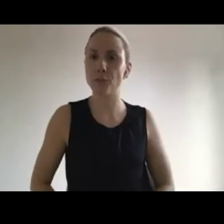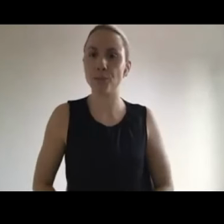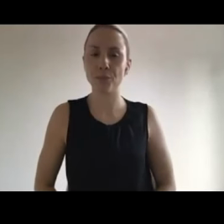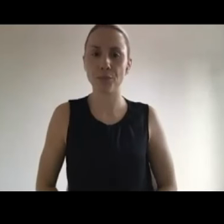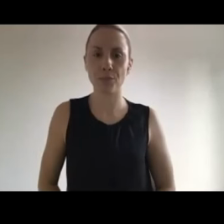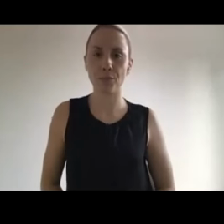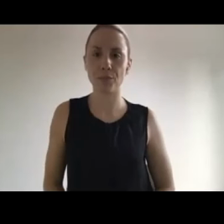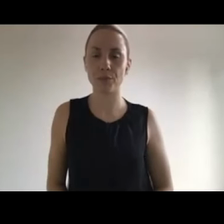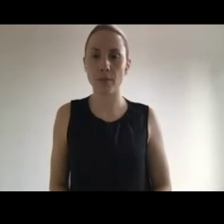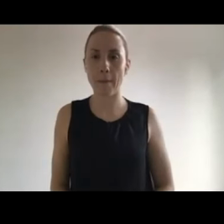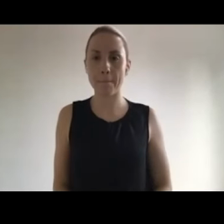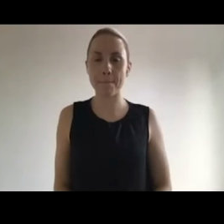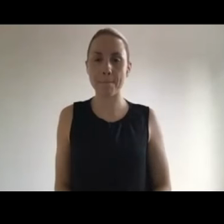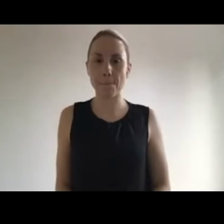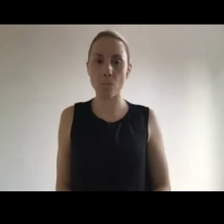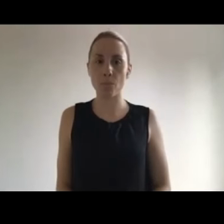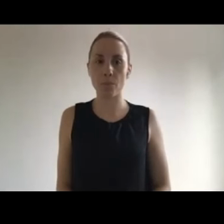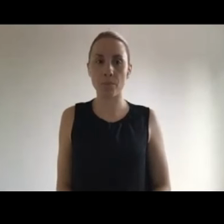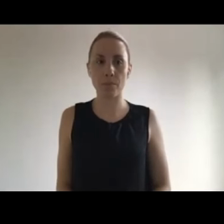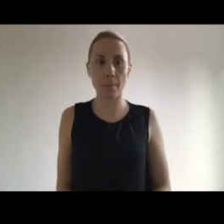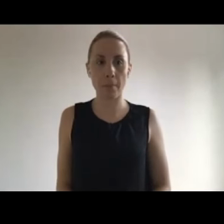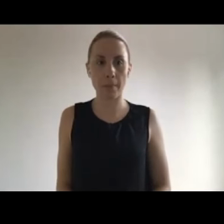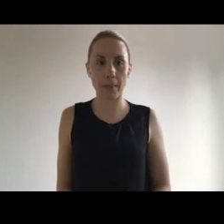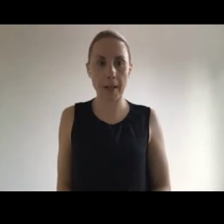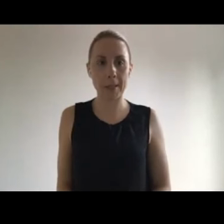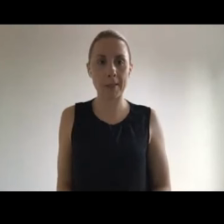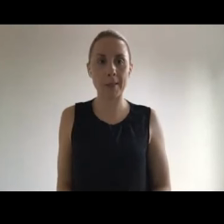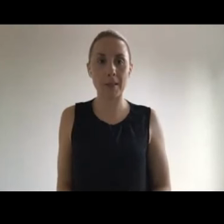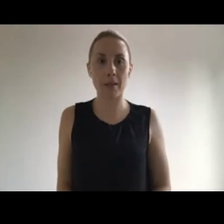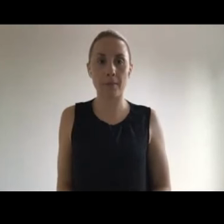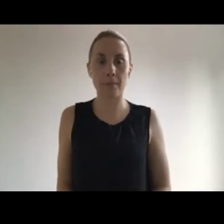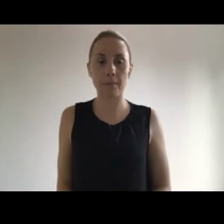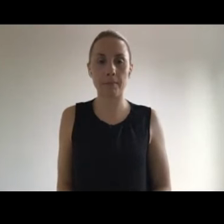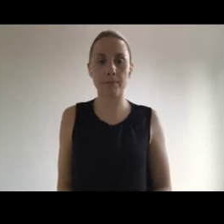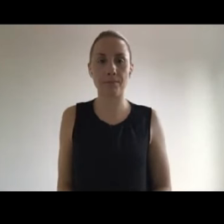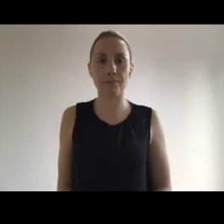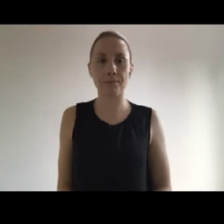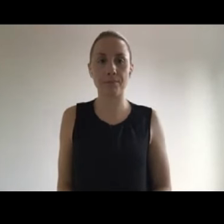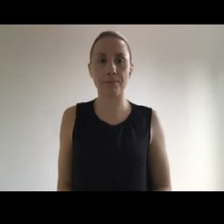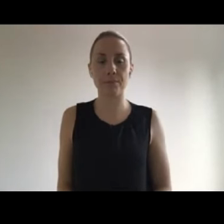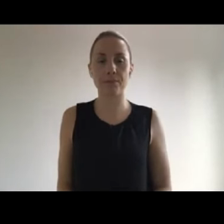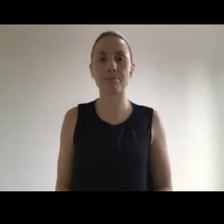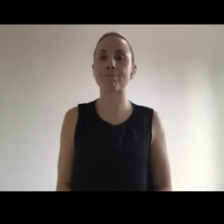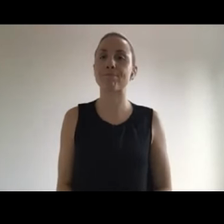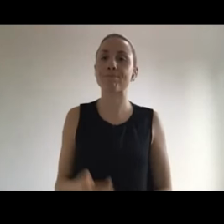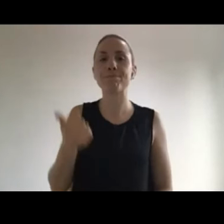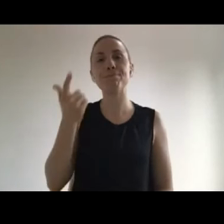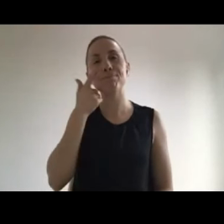So I would like to take you into an example of how we